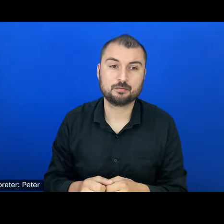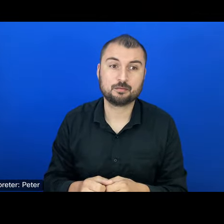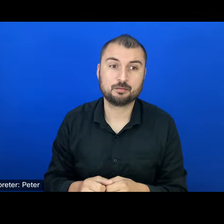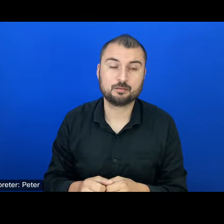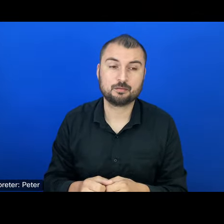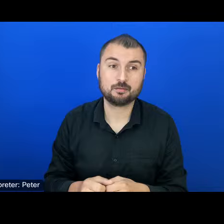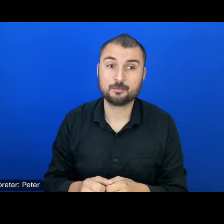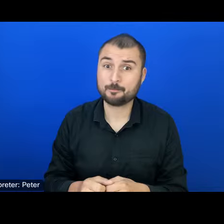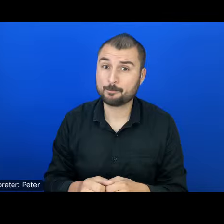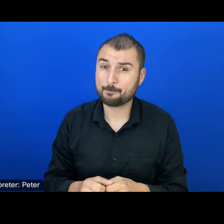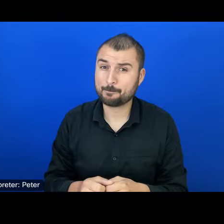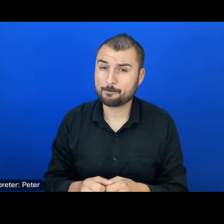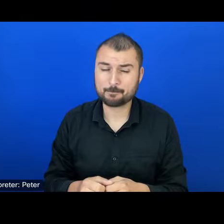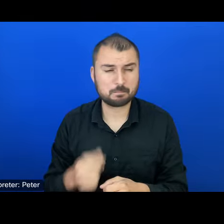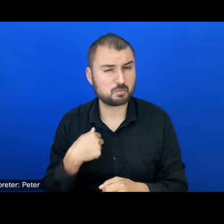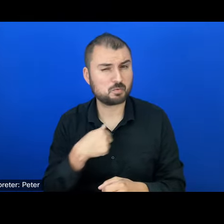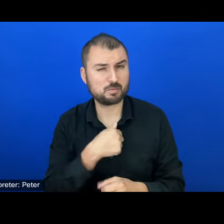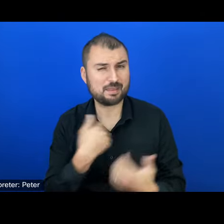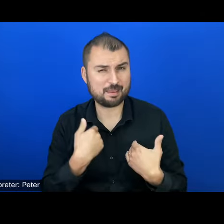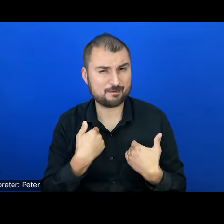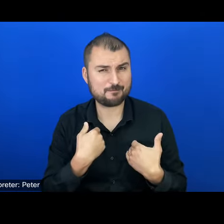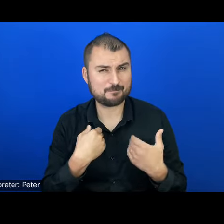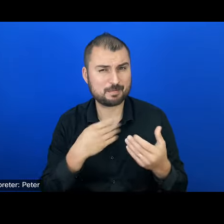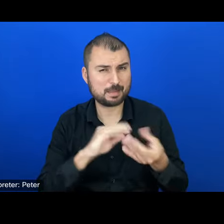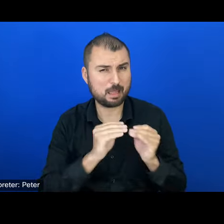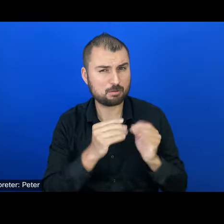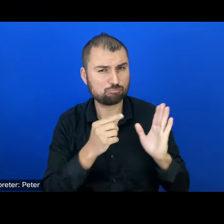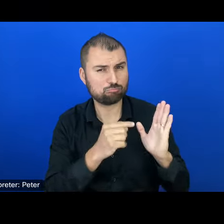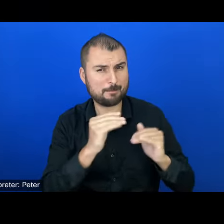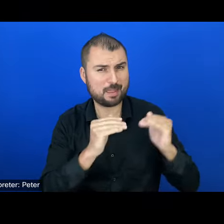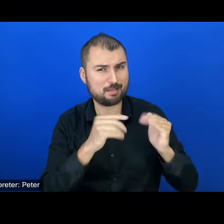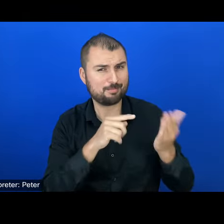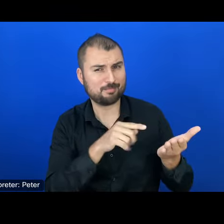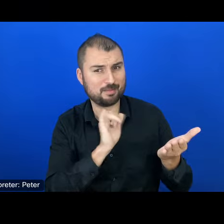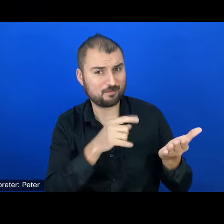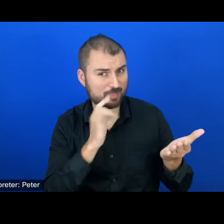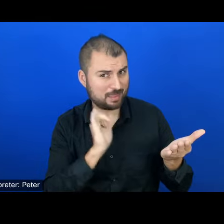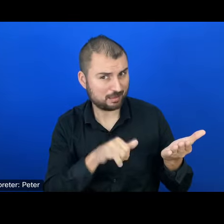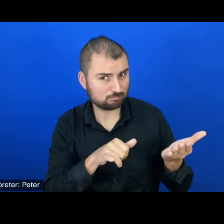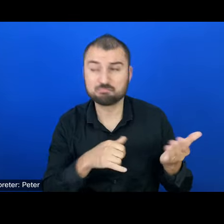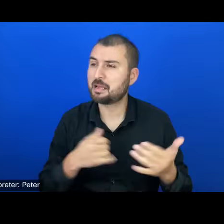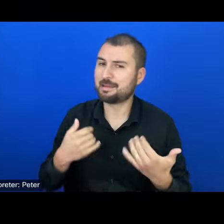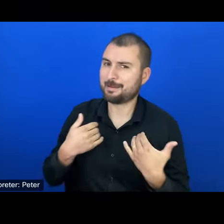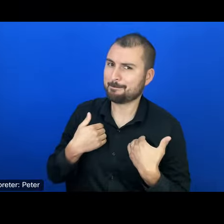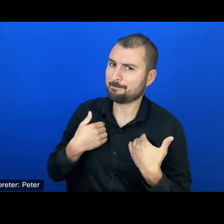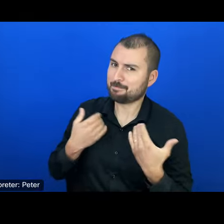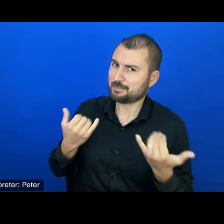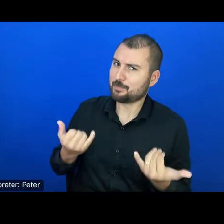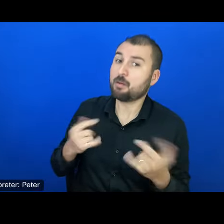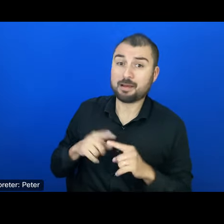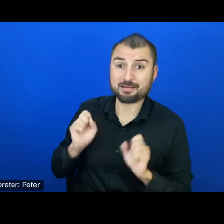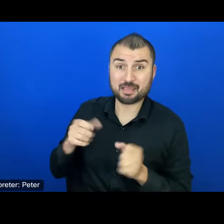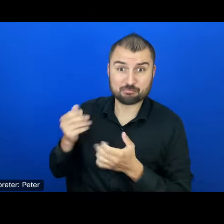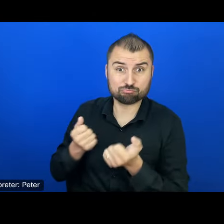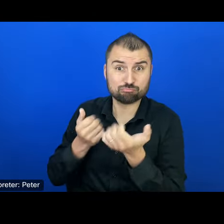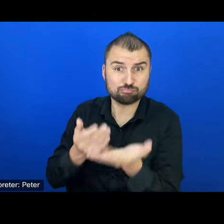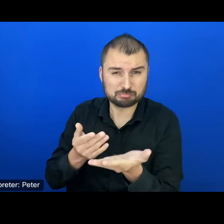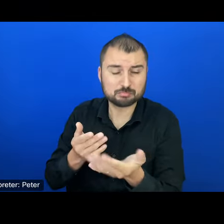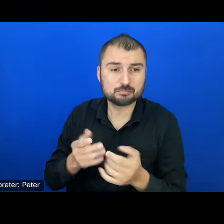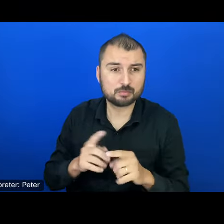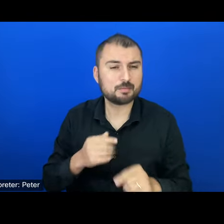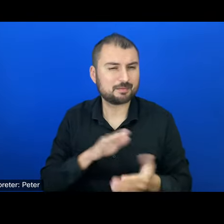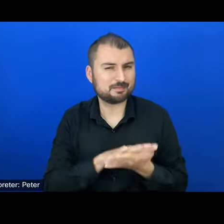Do we have like the balance of that now, where that's sitting? I don't have that on me, but I can get that for you. Be nice to know kind of the balance as